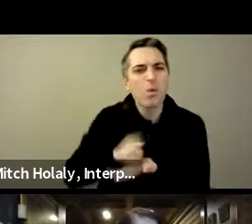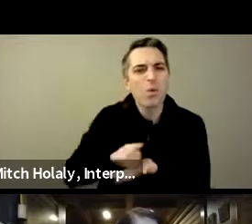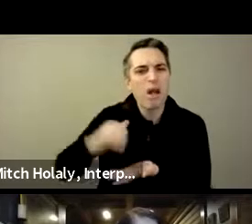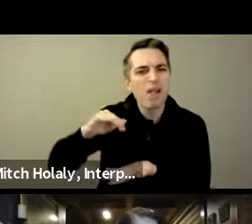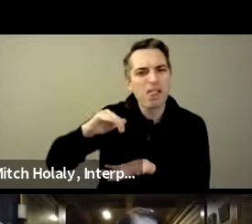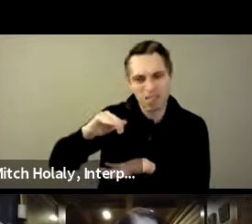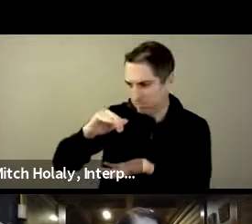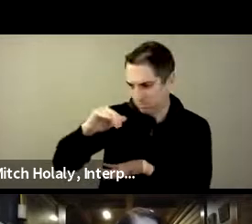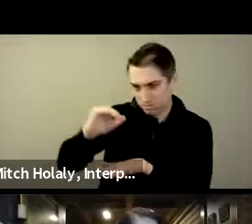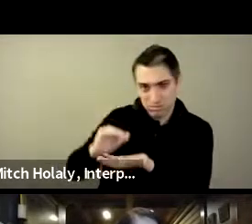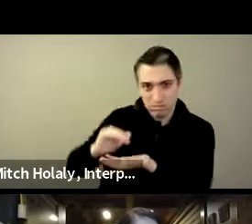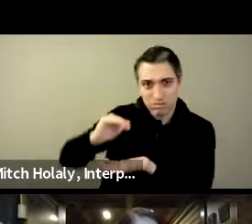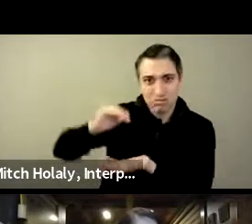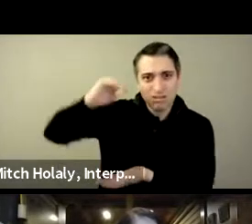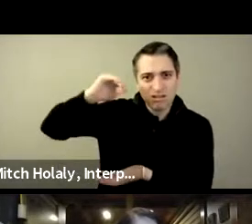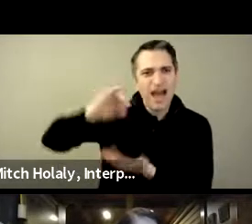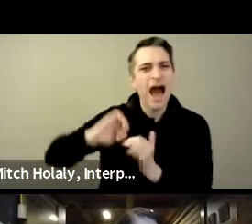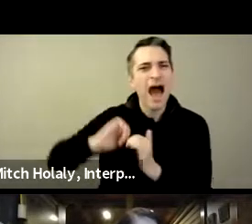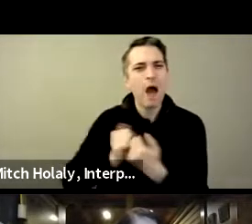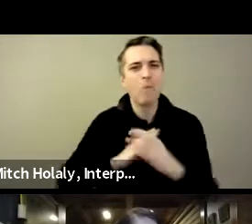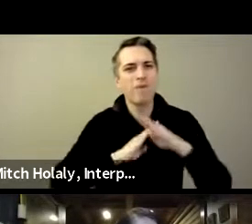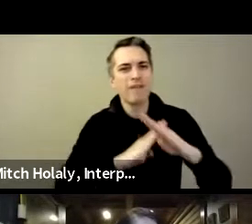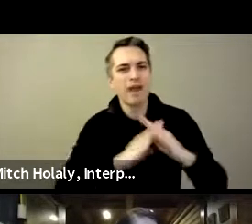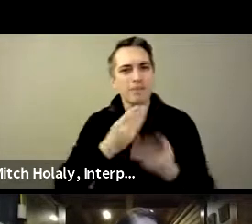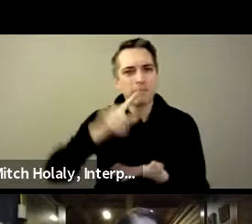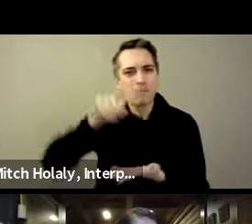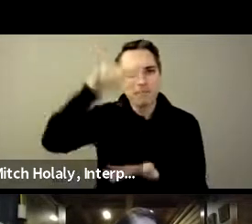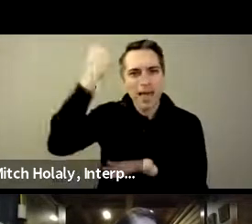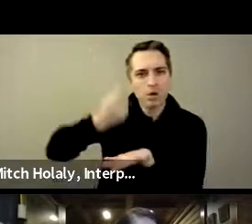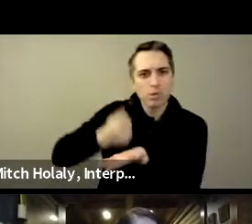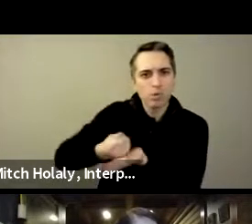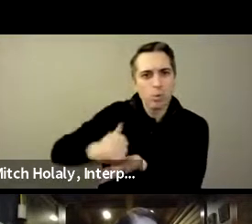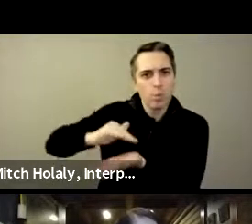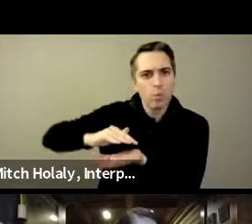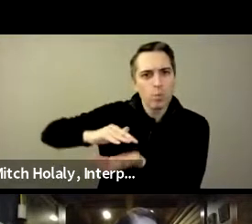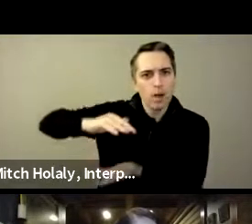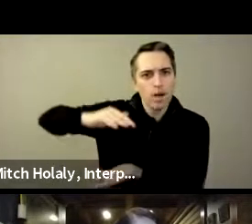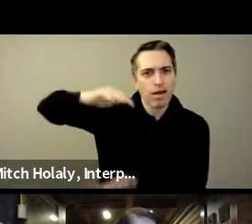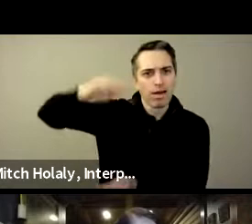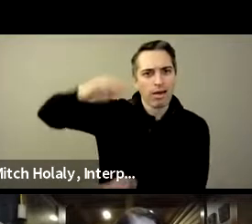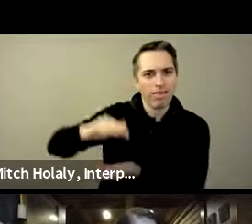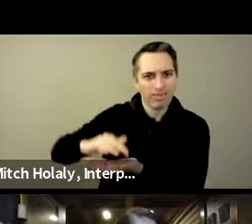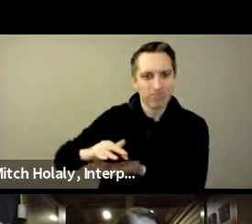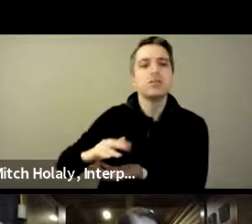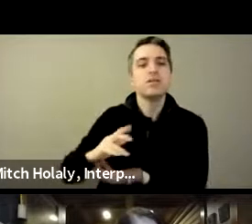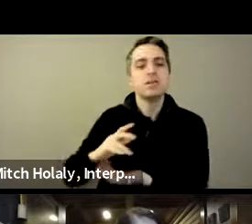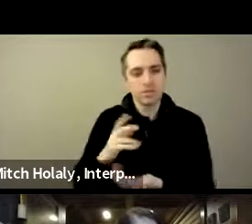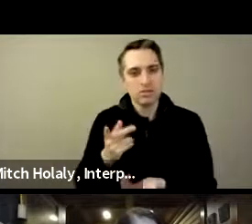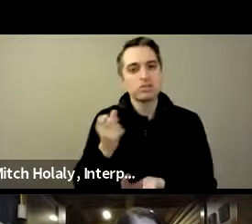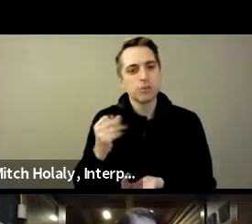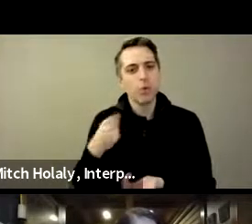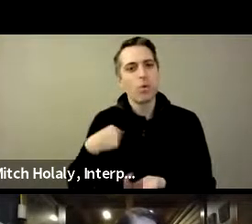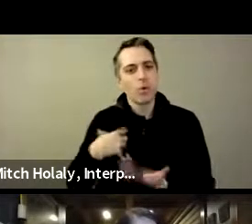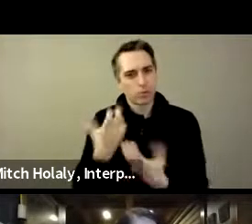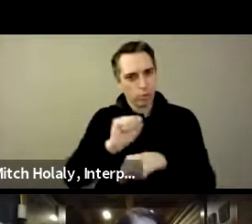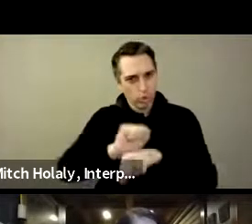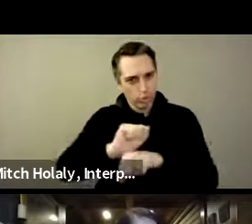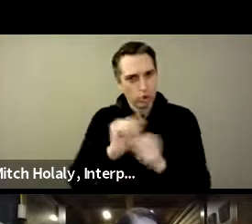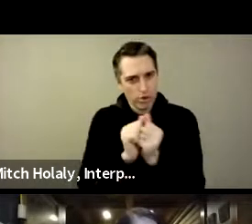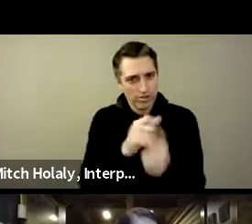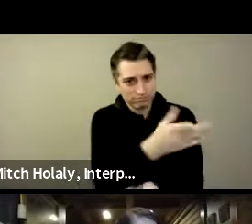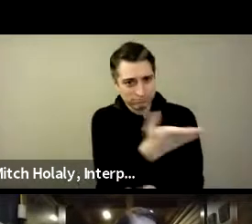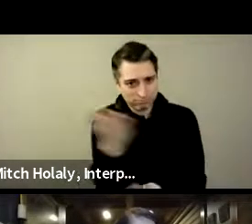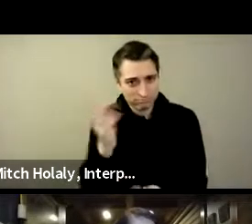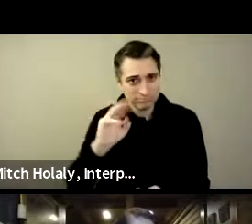Black wealth from happening. So on behalf of the commission, I can tell you we'd like to work hand in hand with this body, other bodies and state government for those remedies.